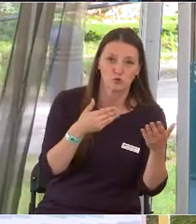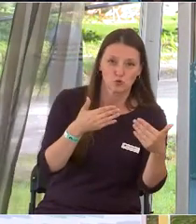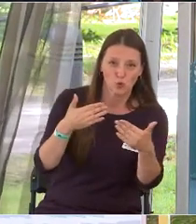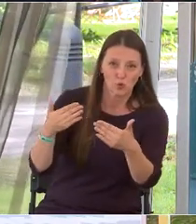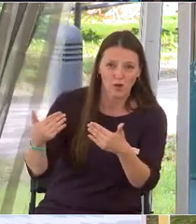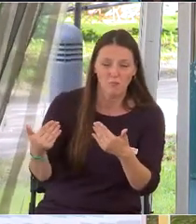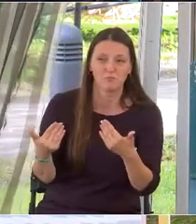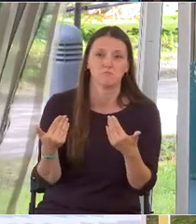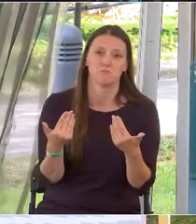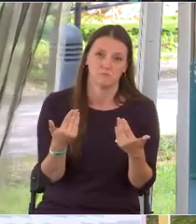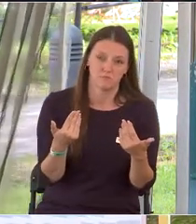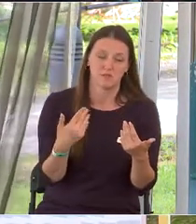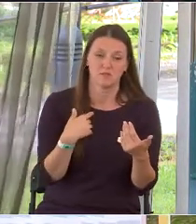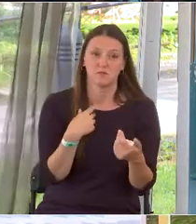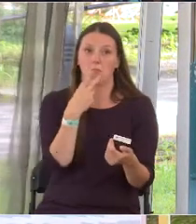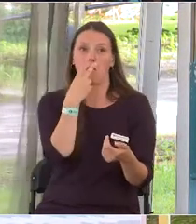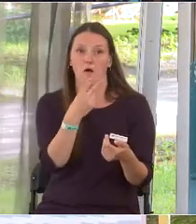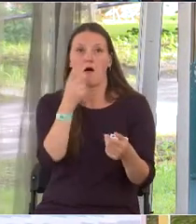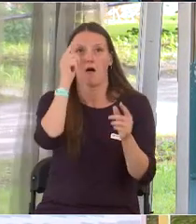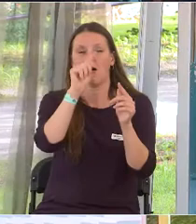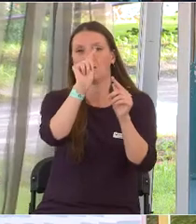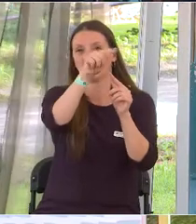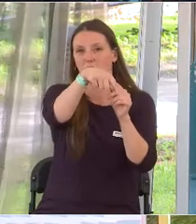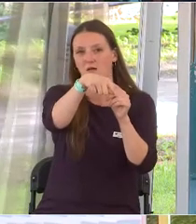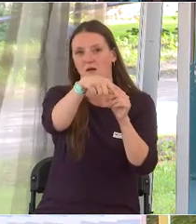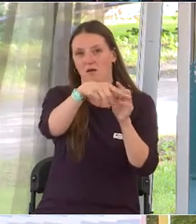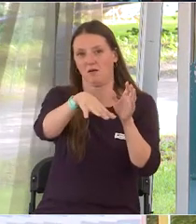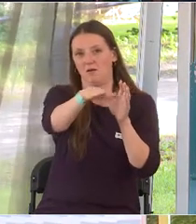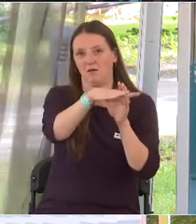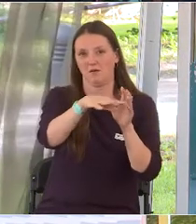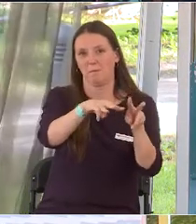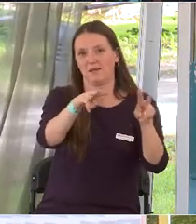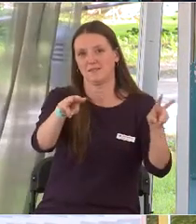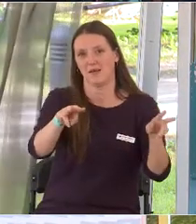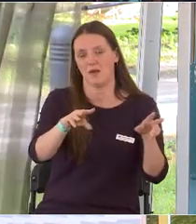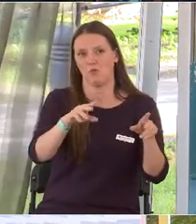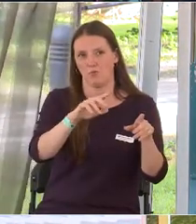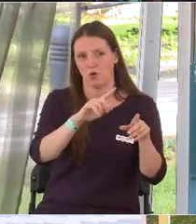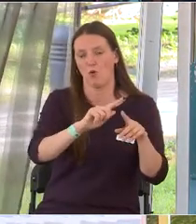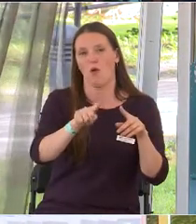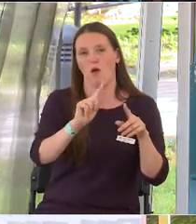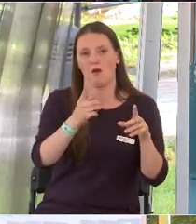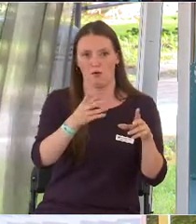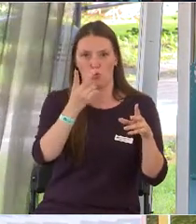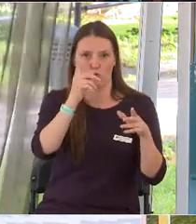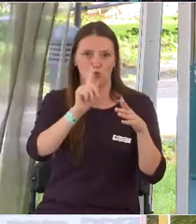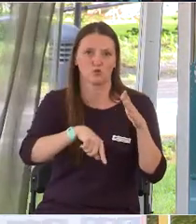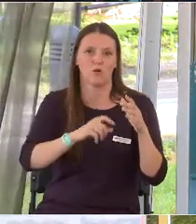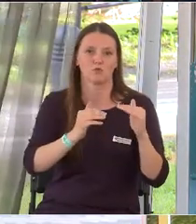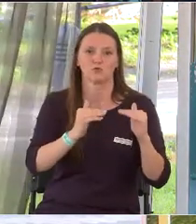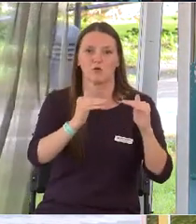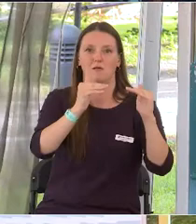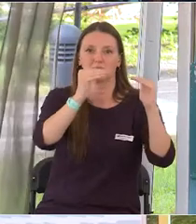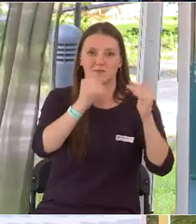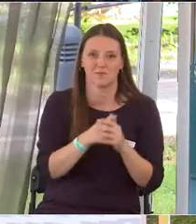sort of respectfully, then we see that the relation and trust increases between the two organizations. If